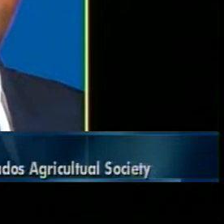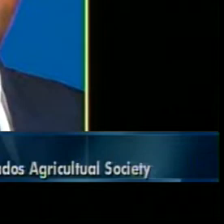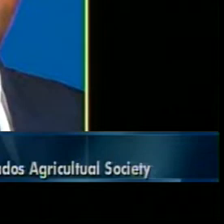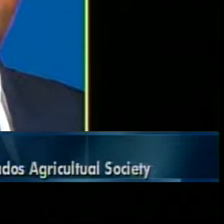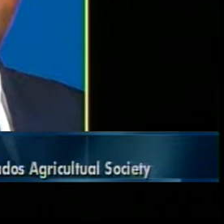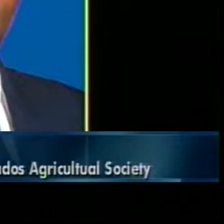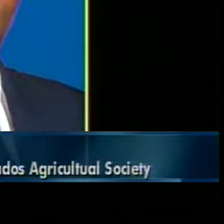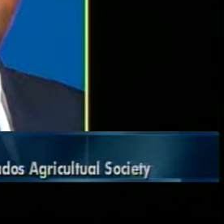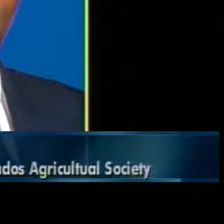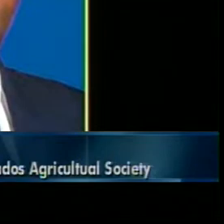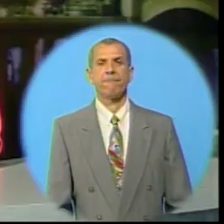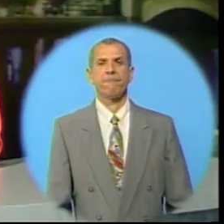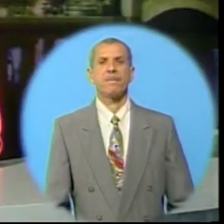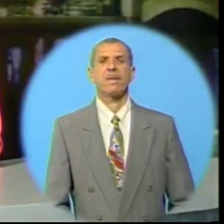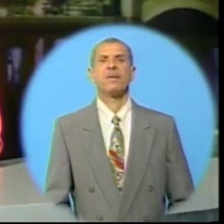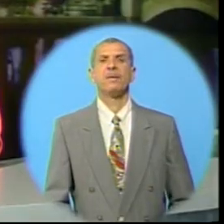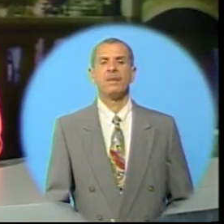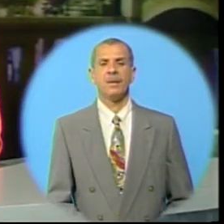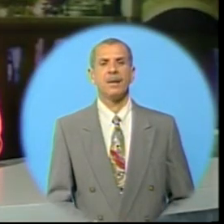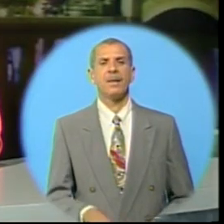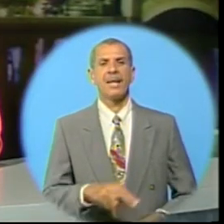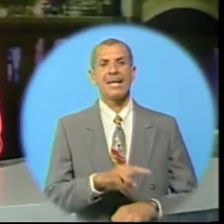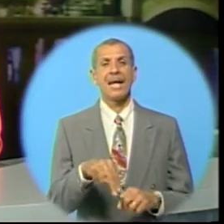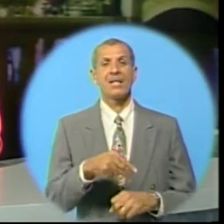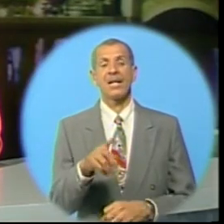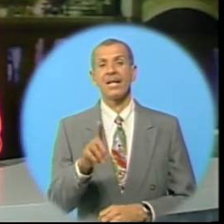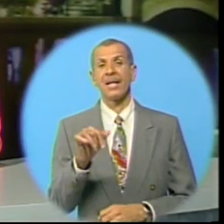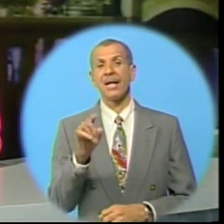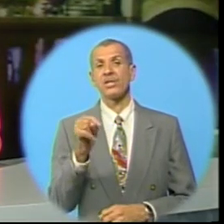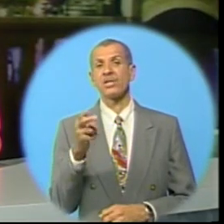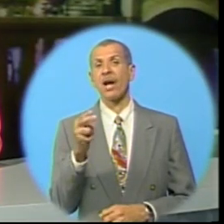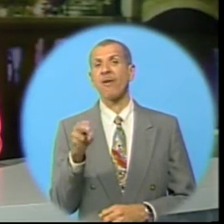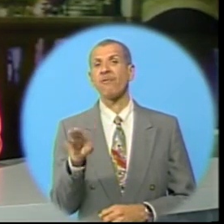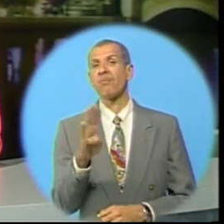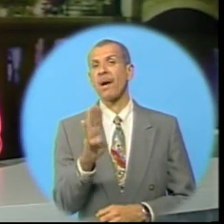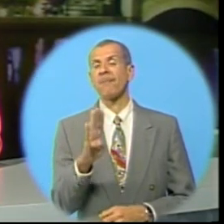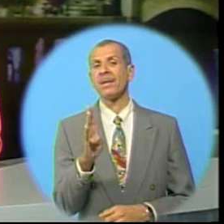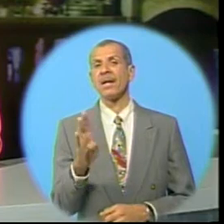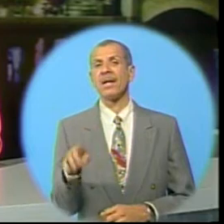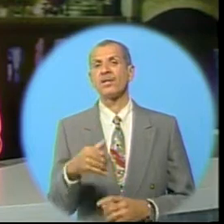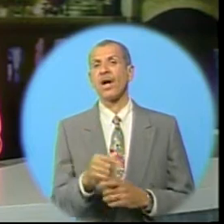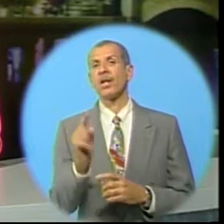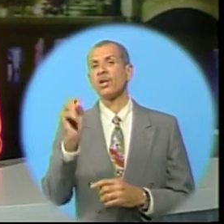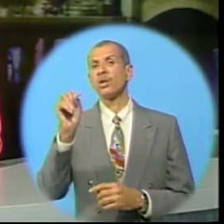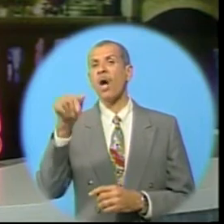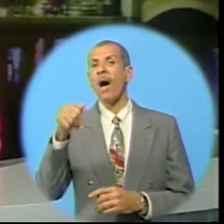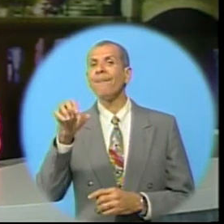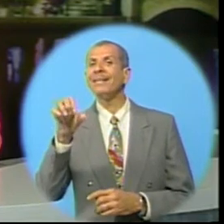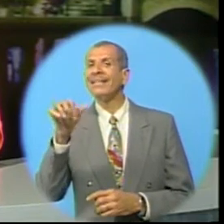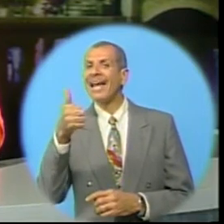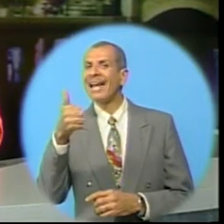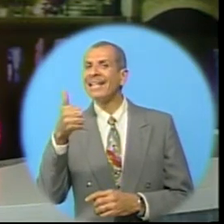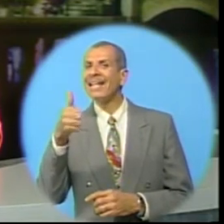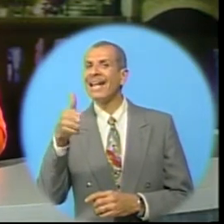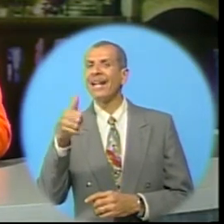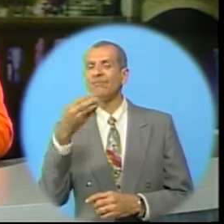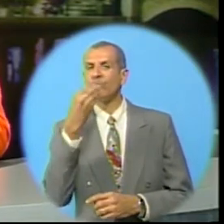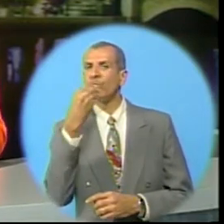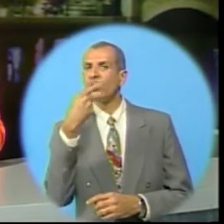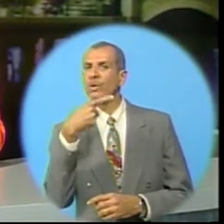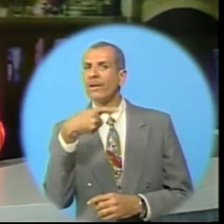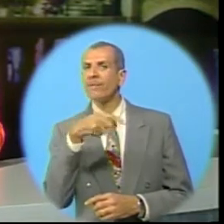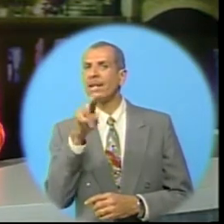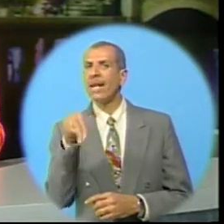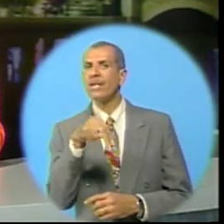feet as quickly as possible. The national dish of Barbados has made it onto the top 10 national dishes list of National